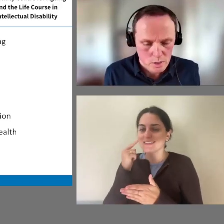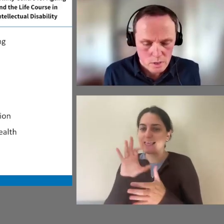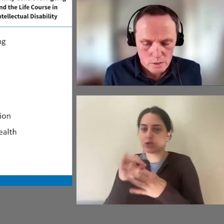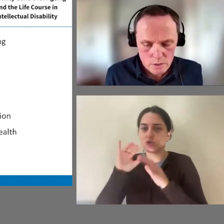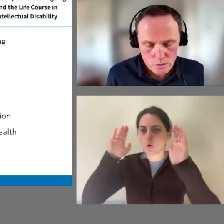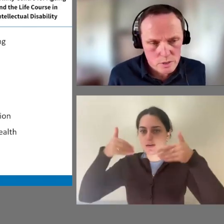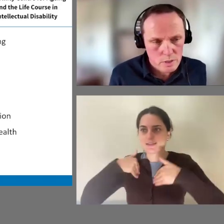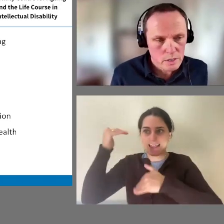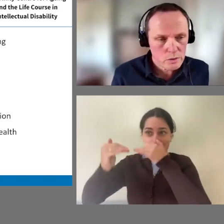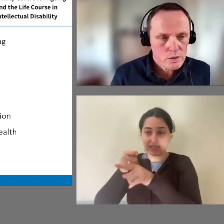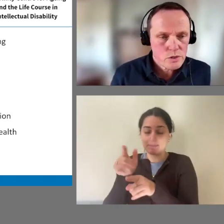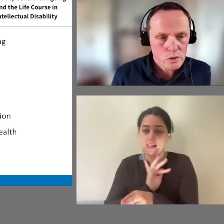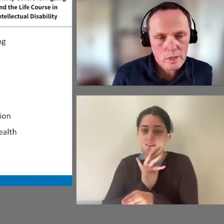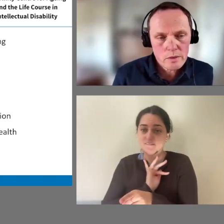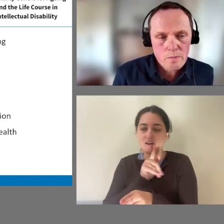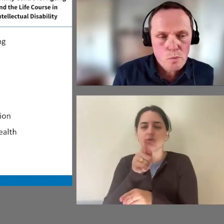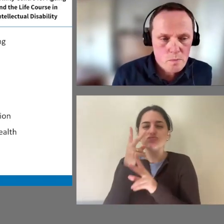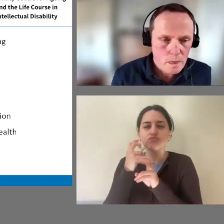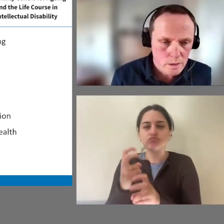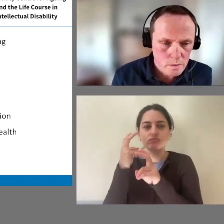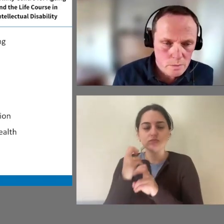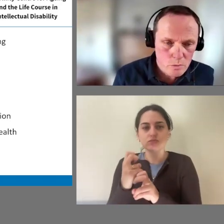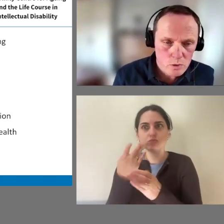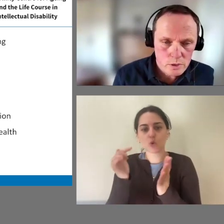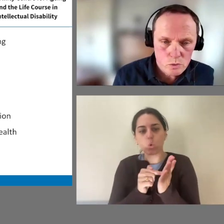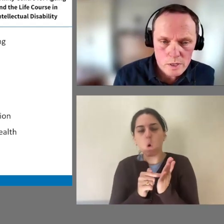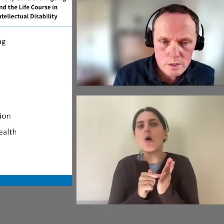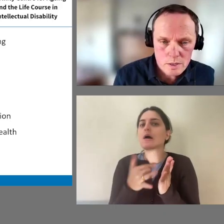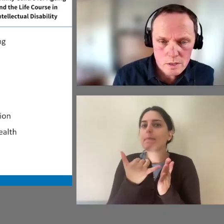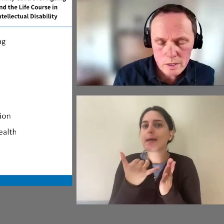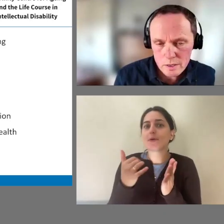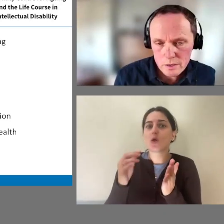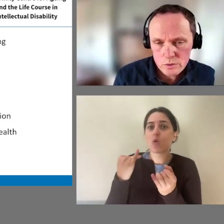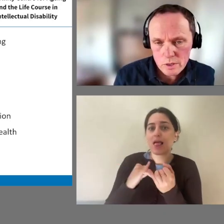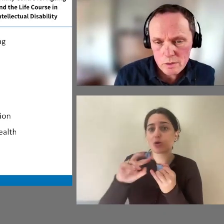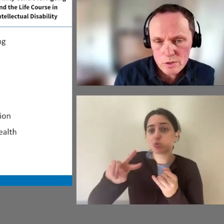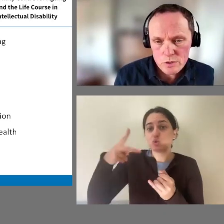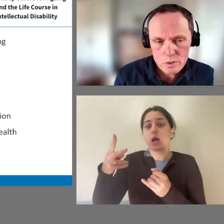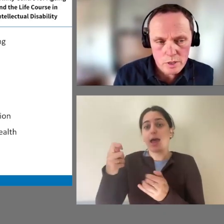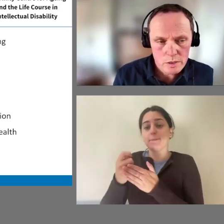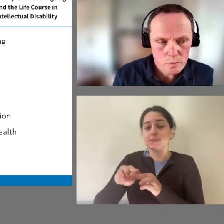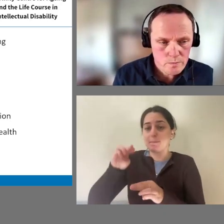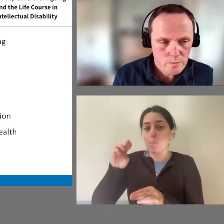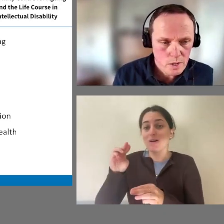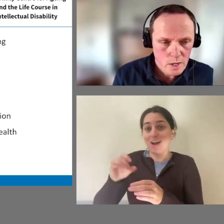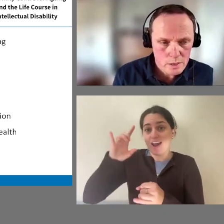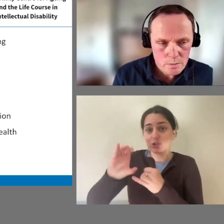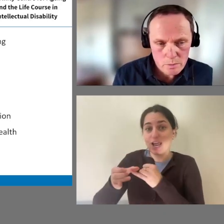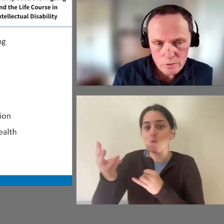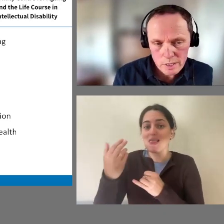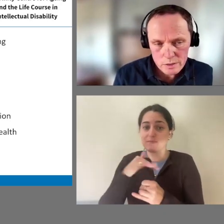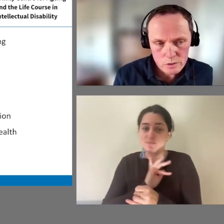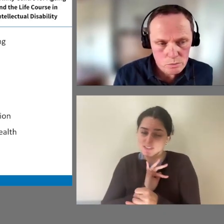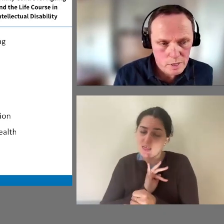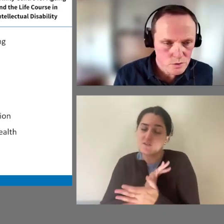adults. The studies included showed that they may be more than twice as likely to die by suicide, and this